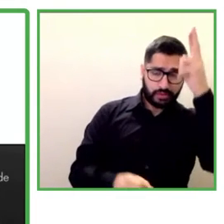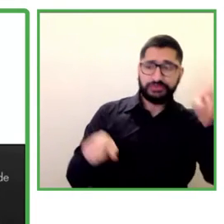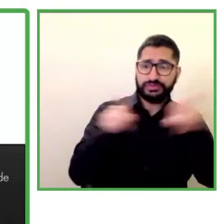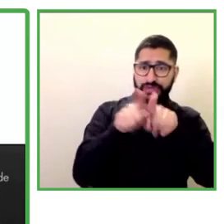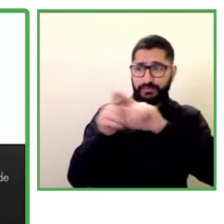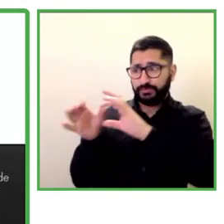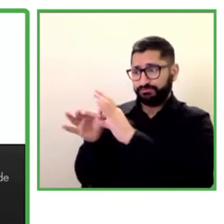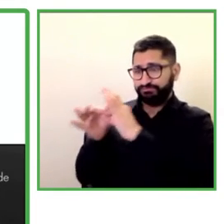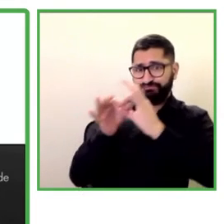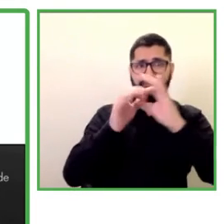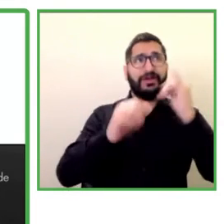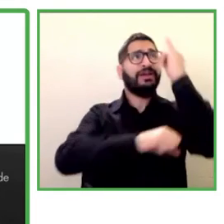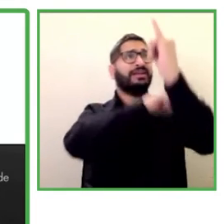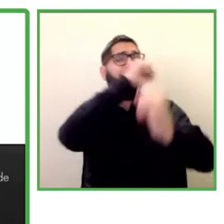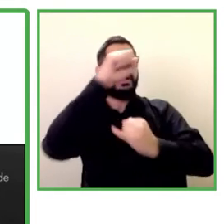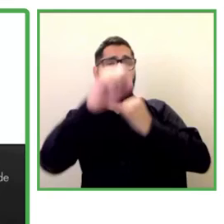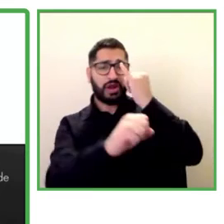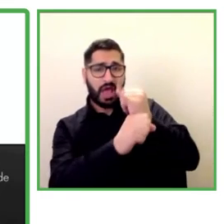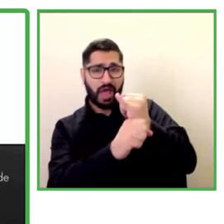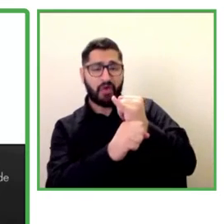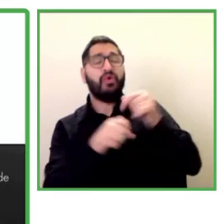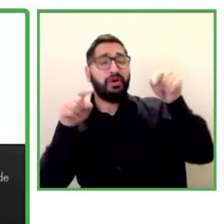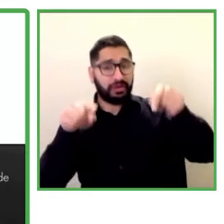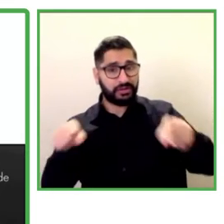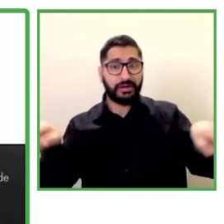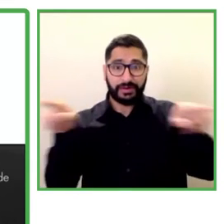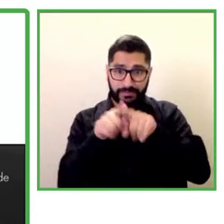very valuable to listen from their